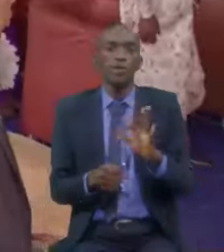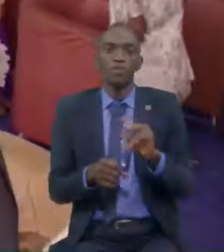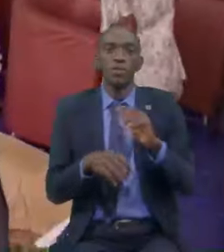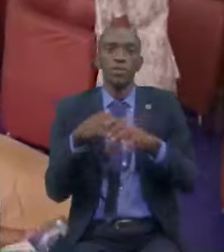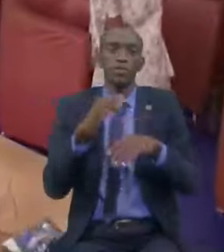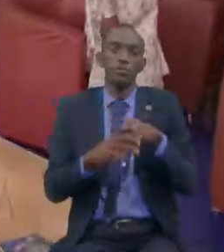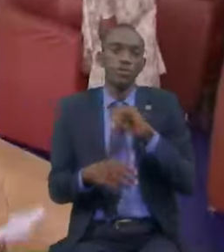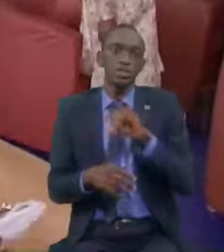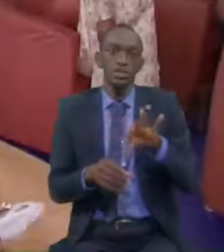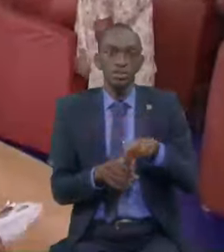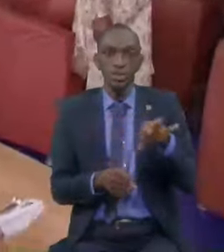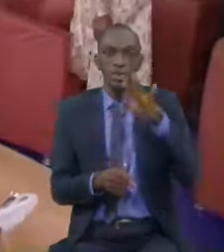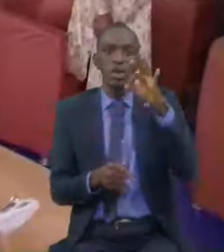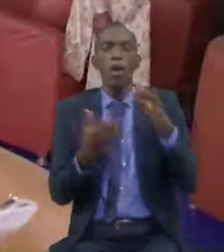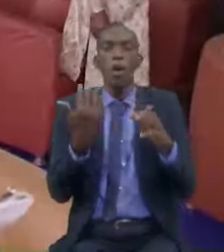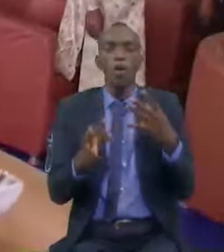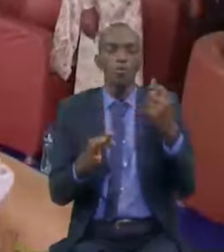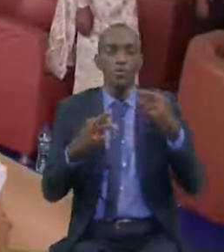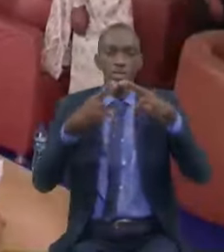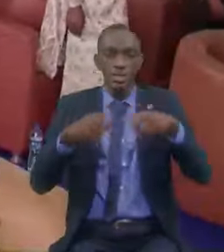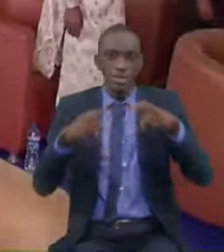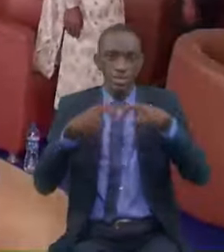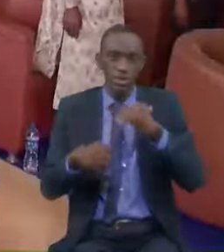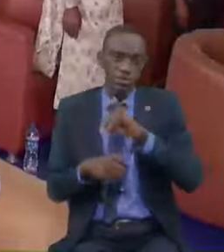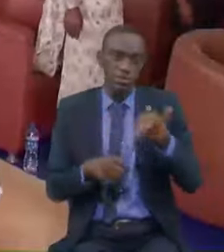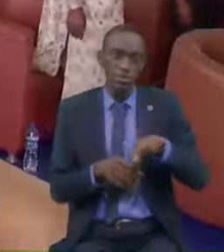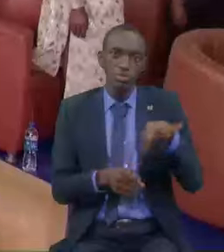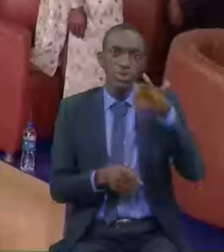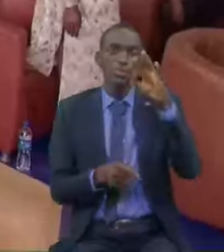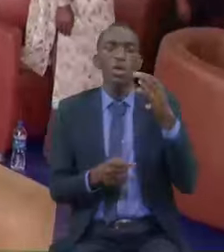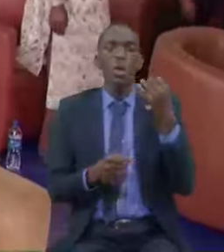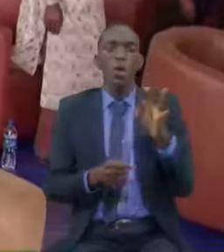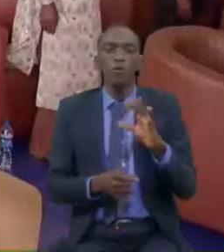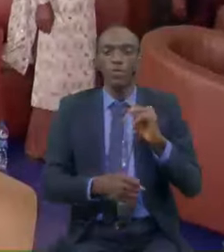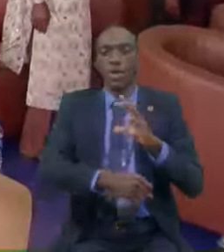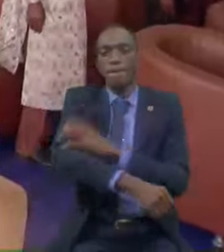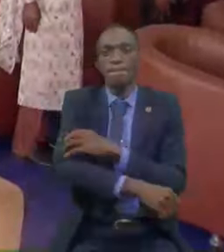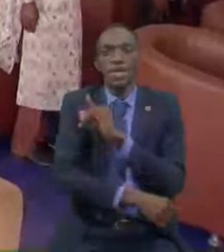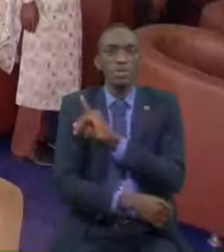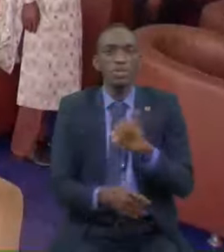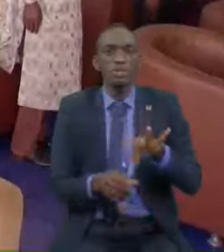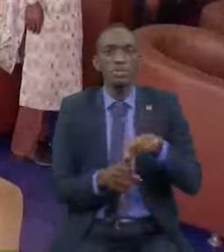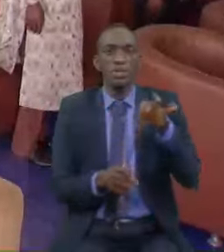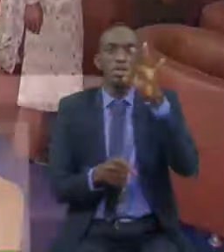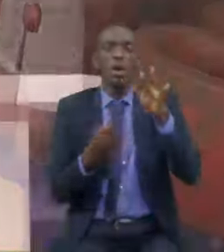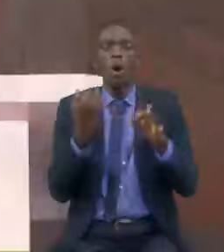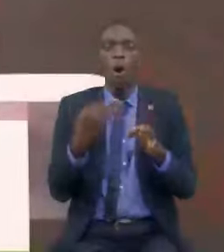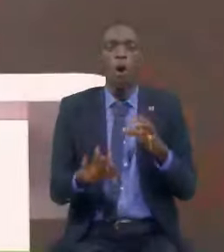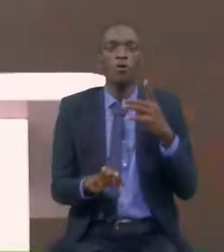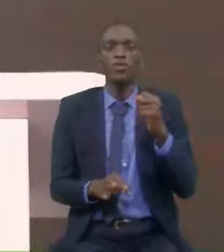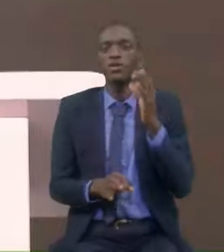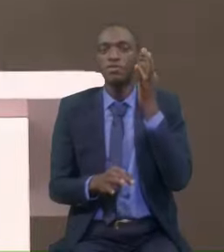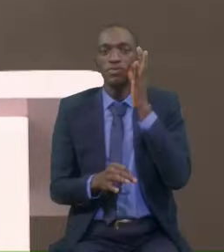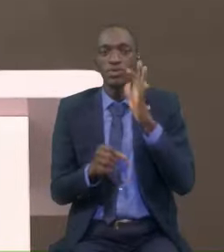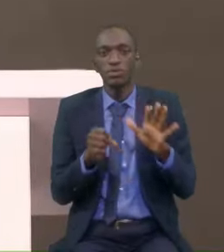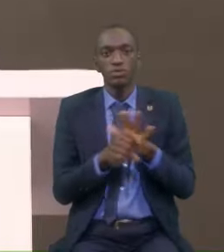the discerning spirit, of the empowering spirit, of the fructifying spirit,